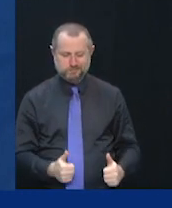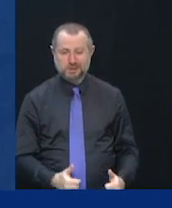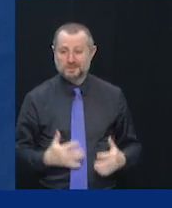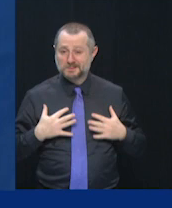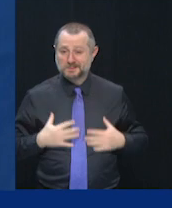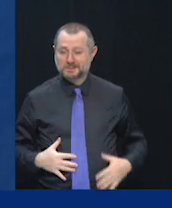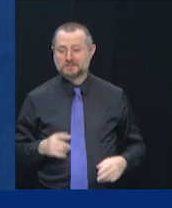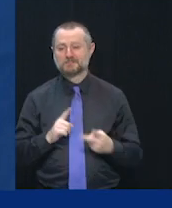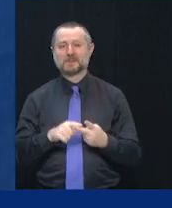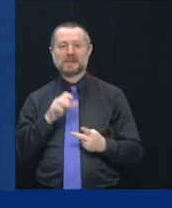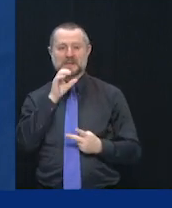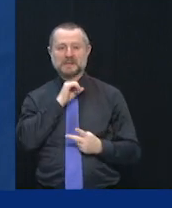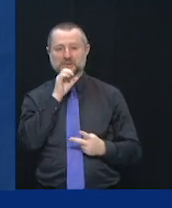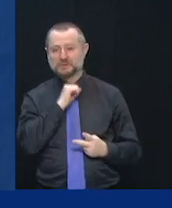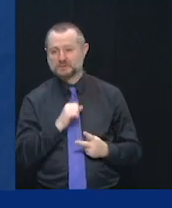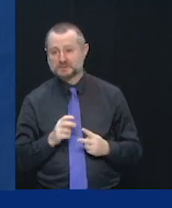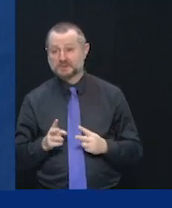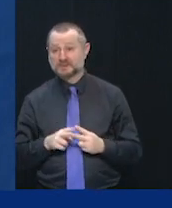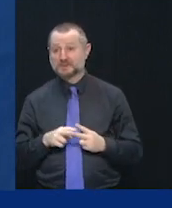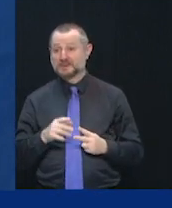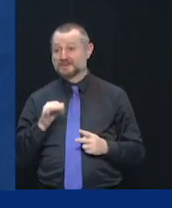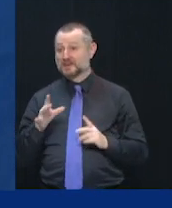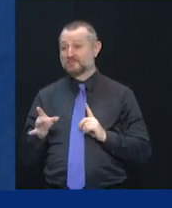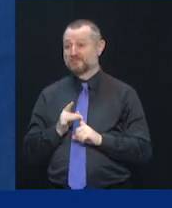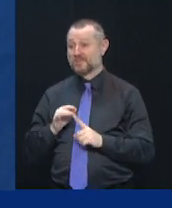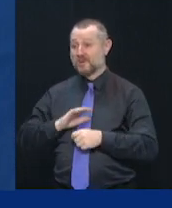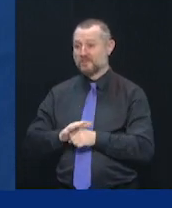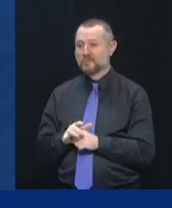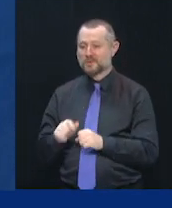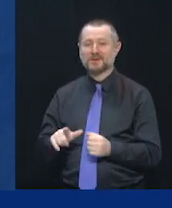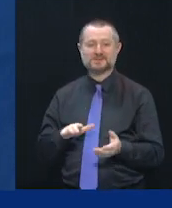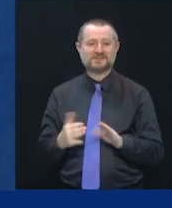just hear this one number.